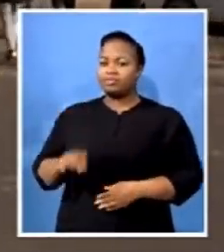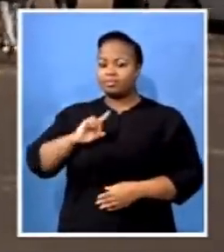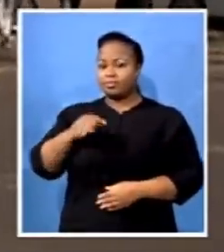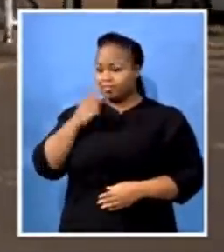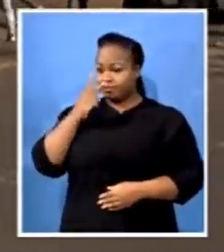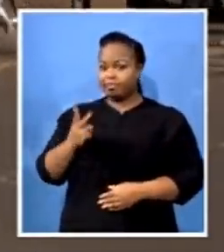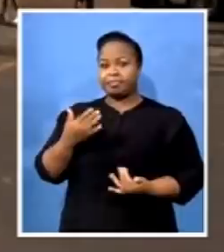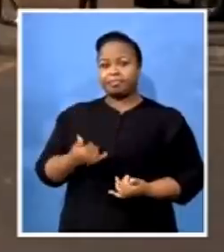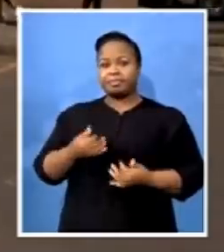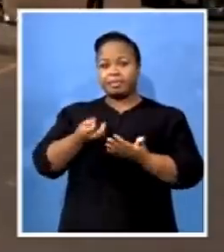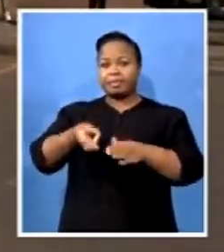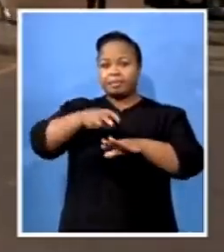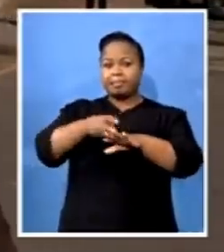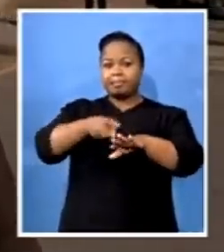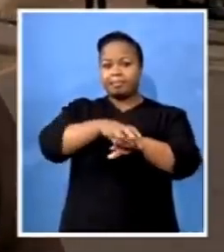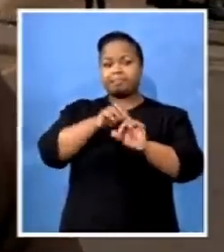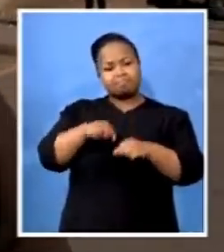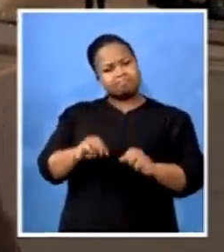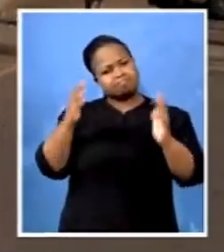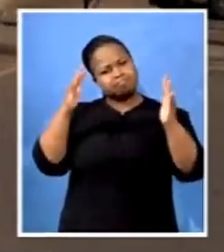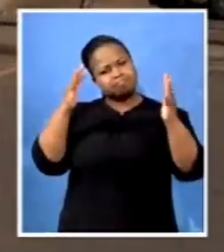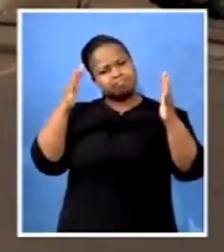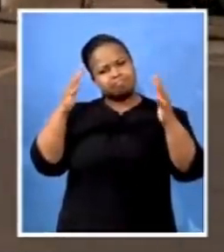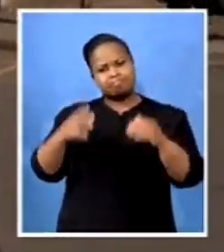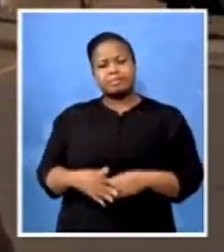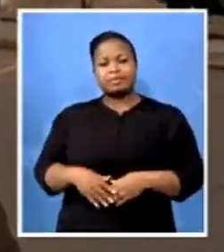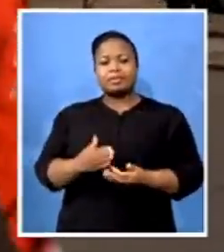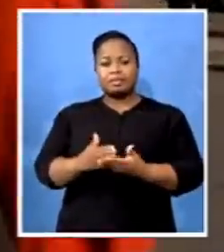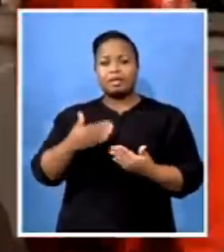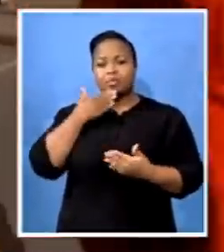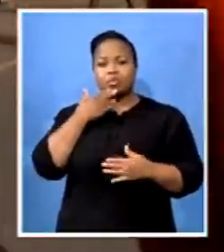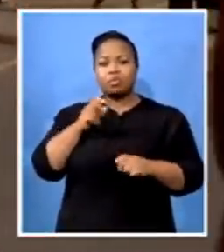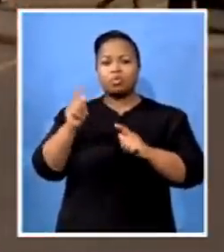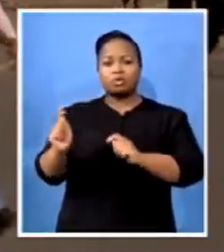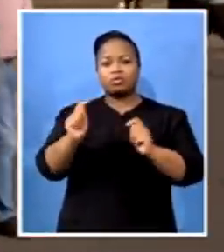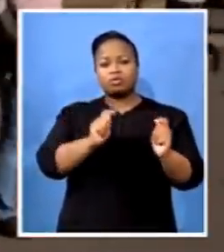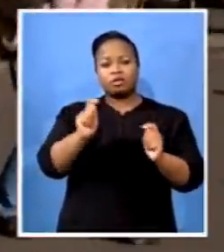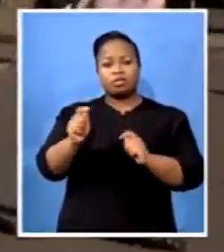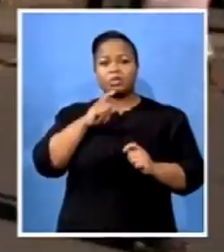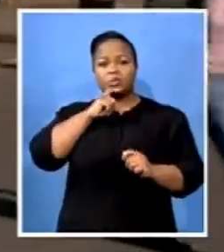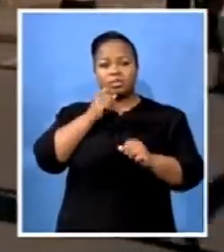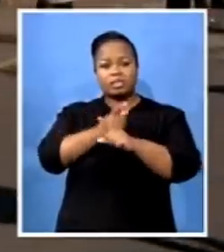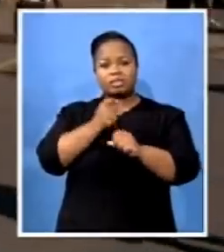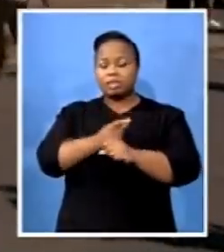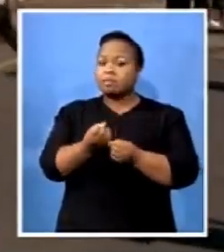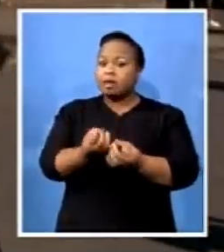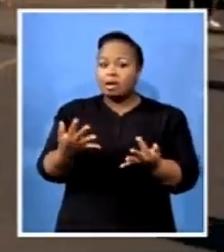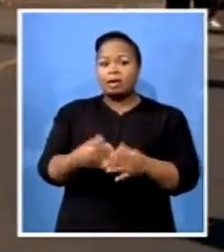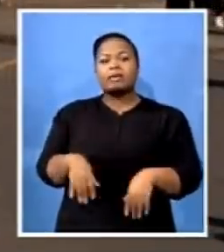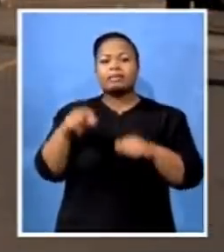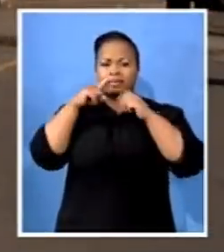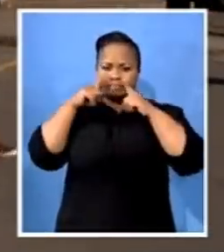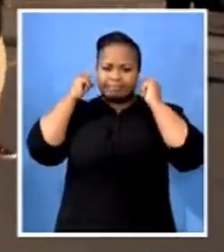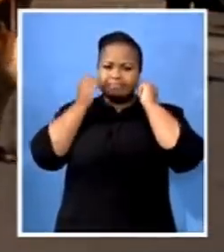praising those that are travelling by taxi, saying that most of them are wearing masks. Some saying there hasn't really been sanitizing going